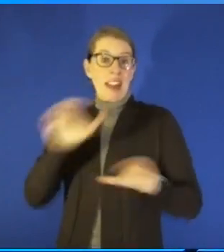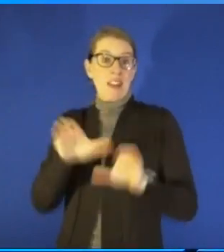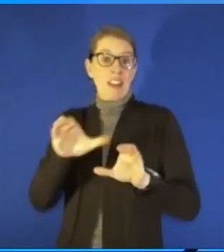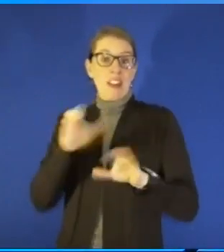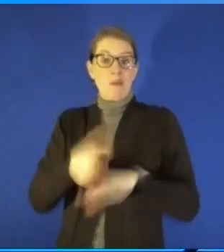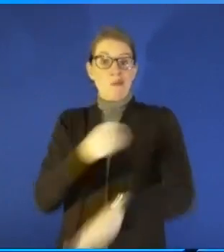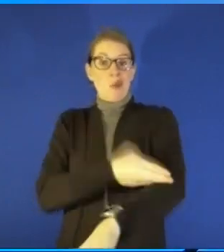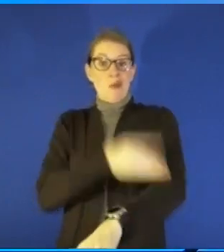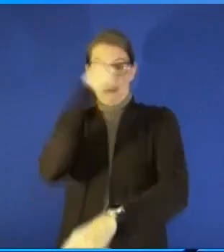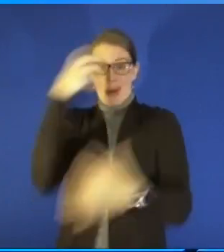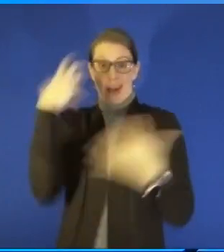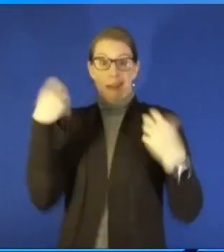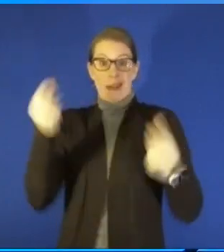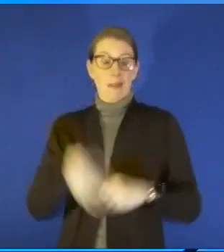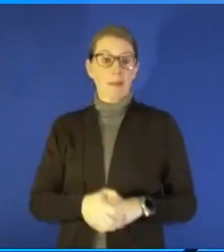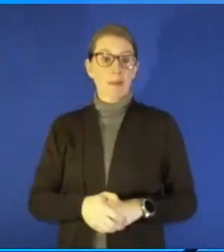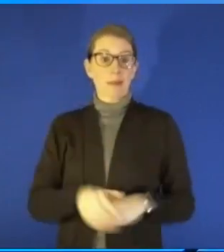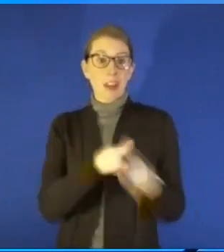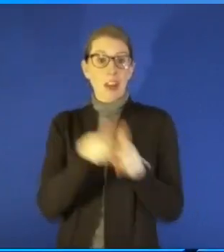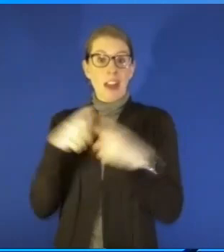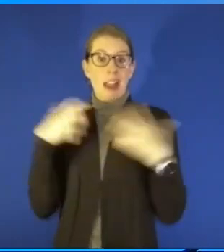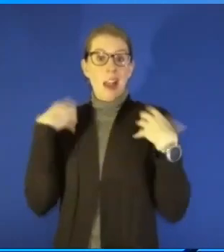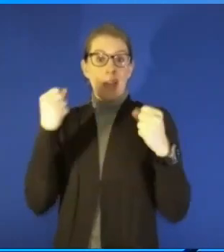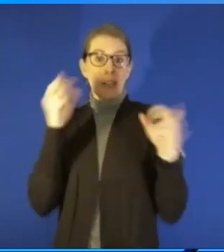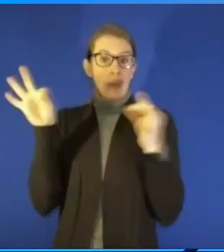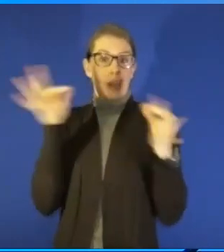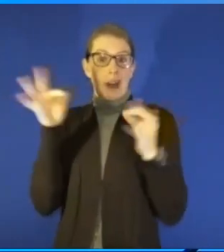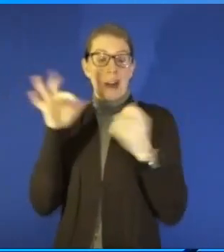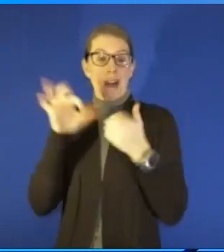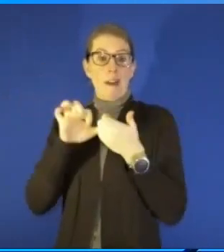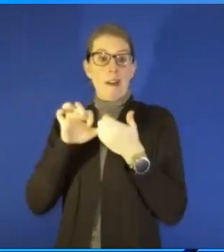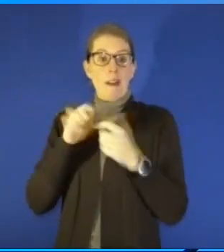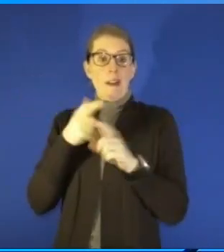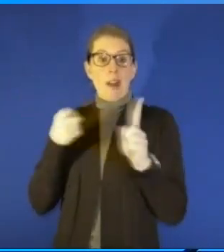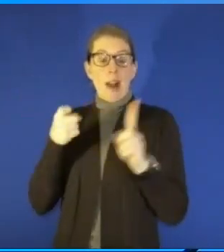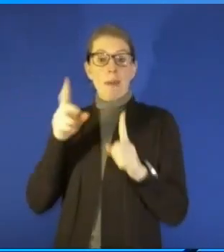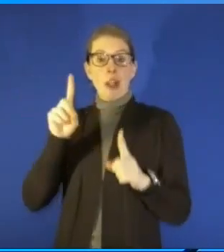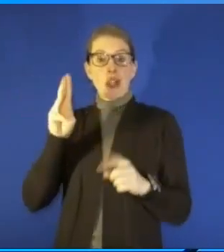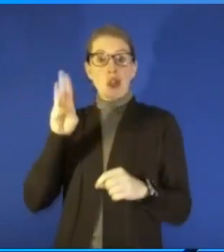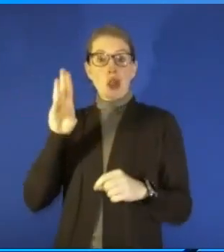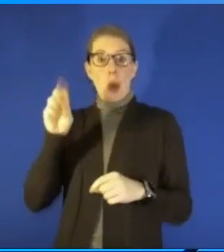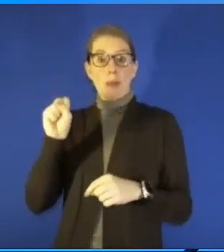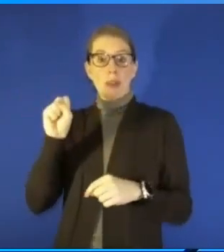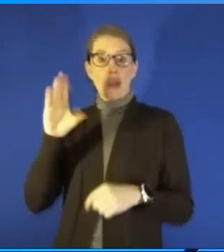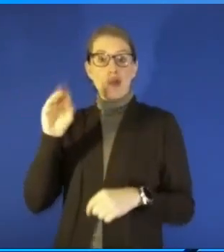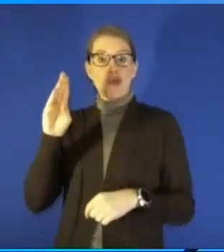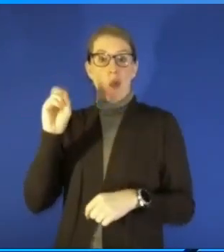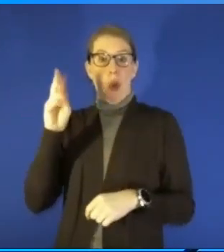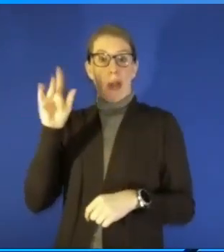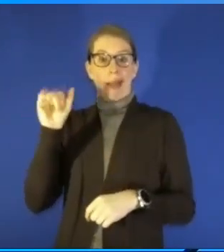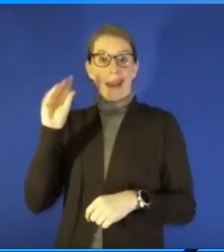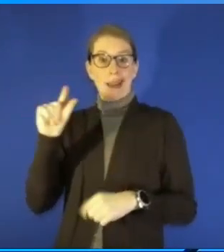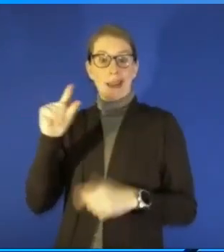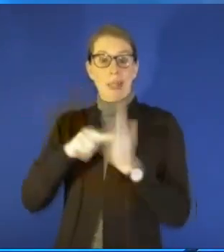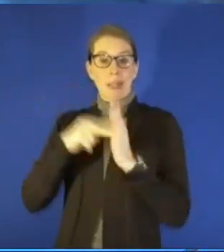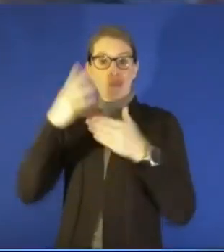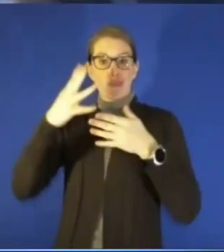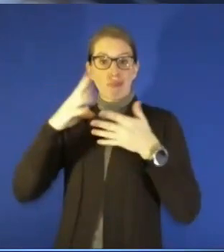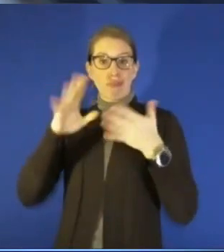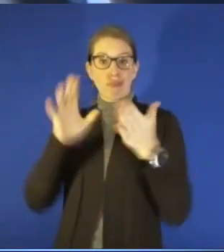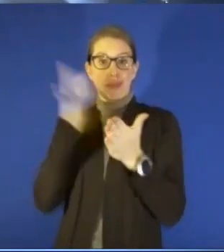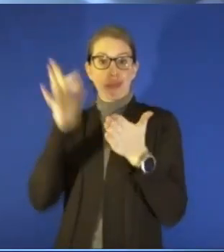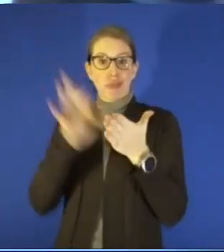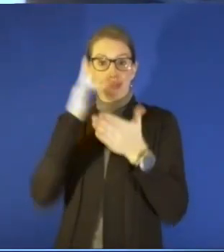It's also kind of a healthy distraction from doing the doom scrolling that all of us kind of get sucked into on our phones. So make sure to